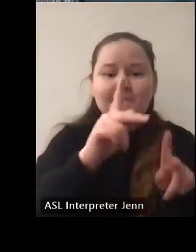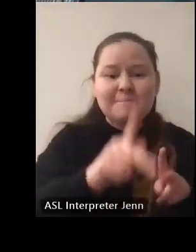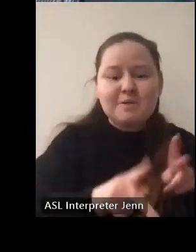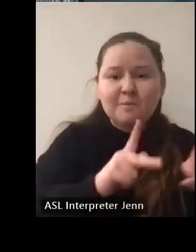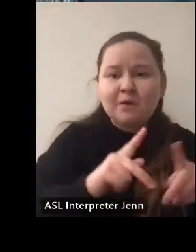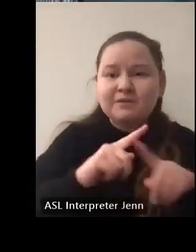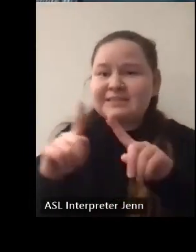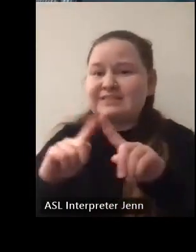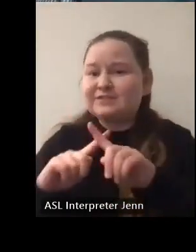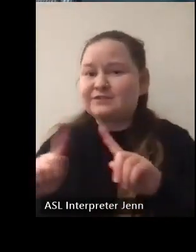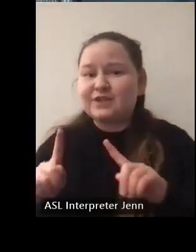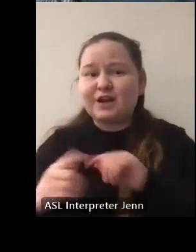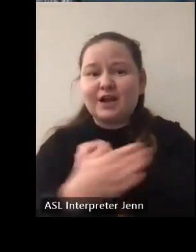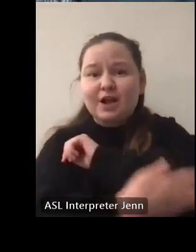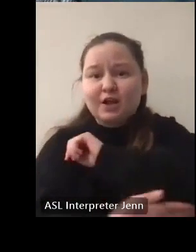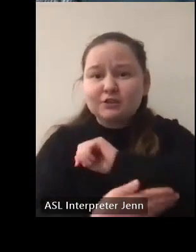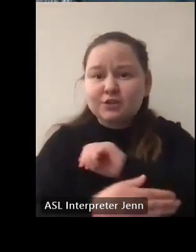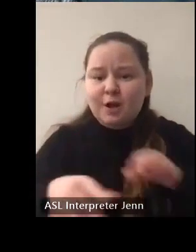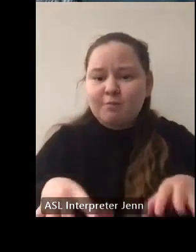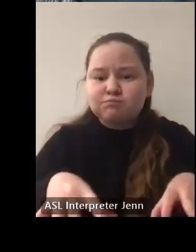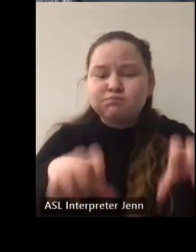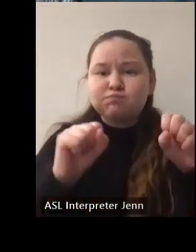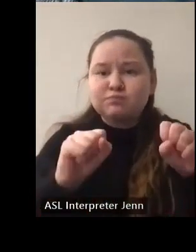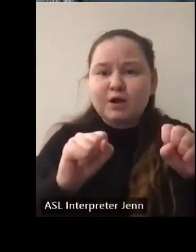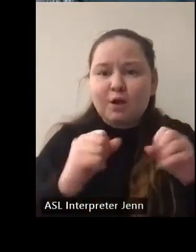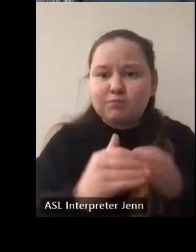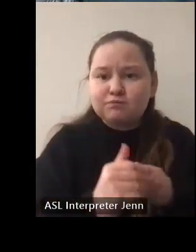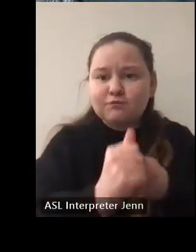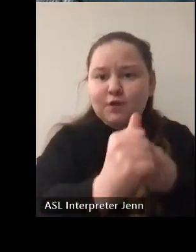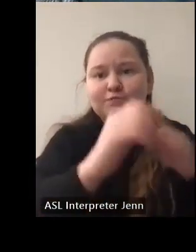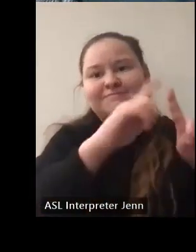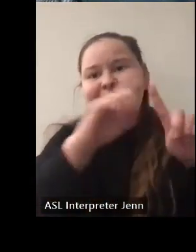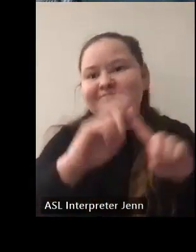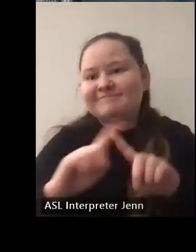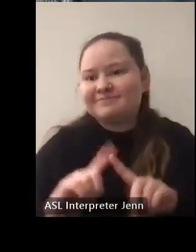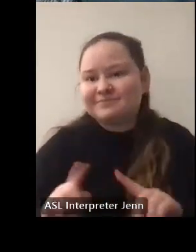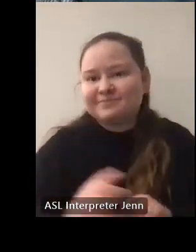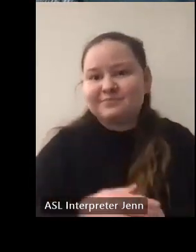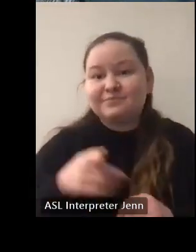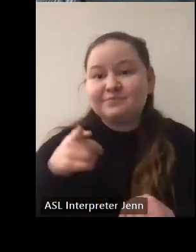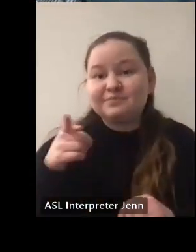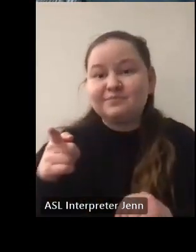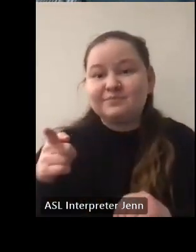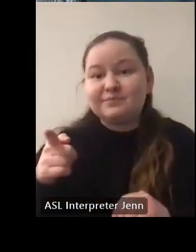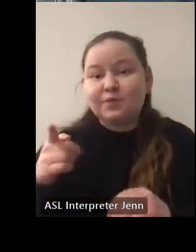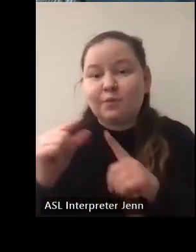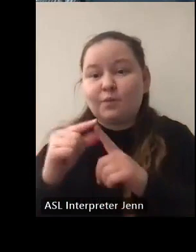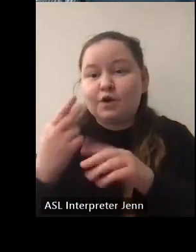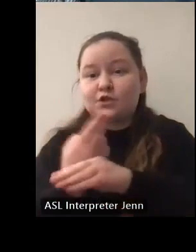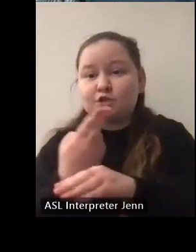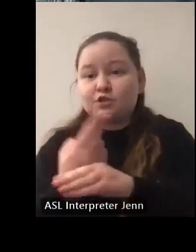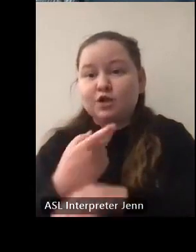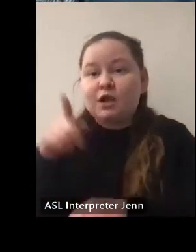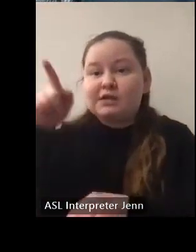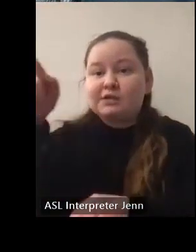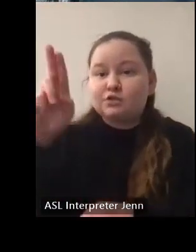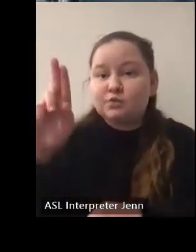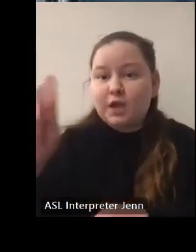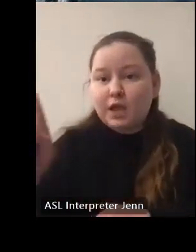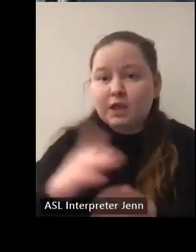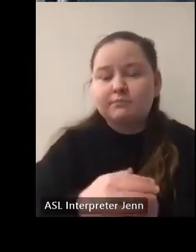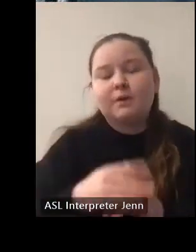these distinctions differently. The term impairment is often used in Great Britain, but person with disability is